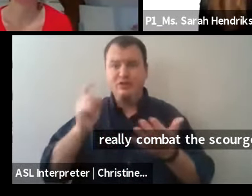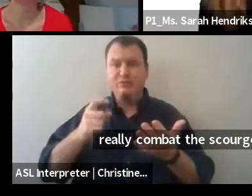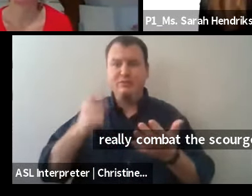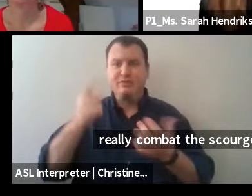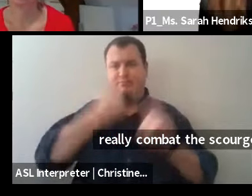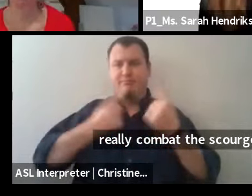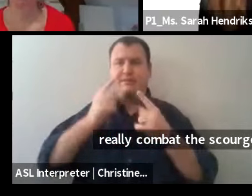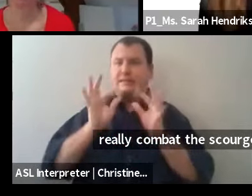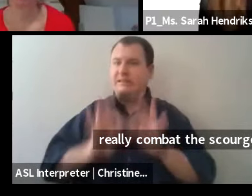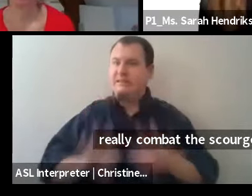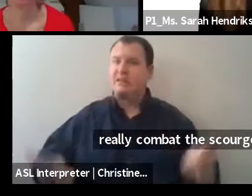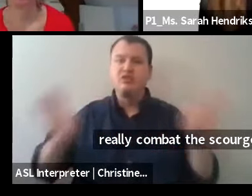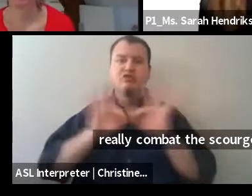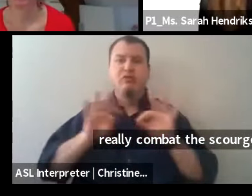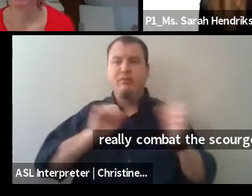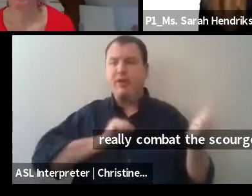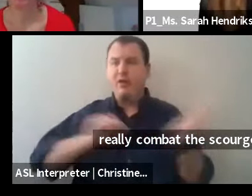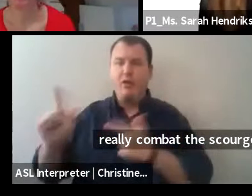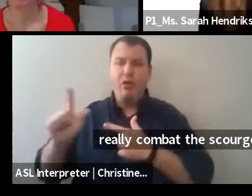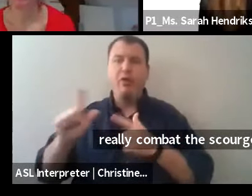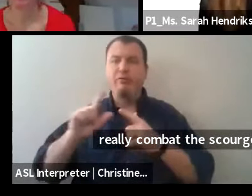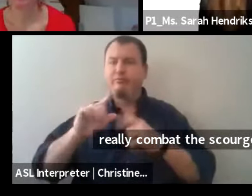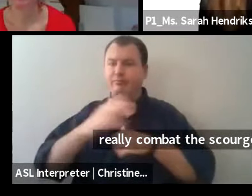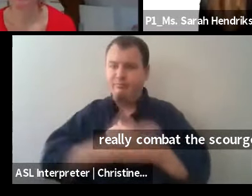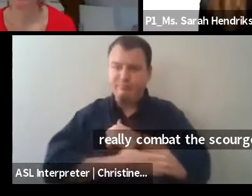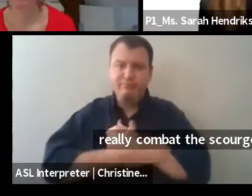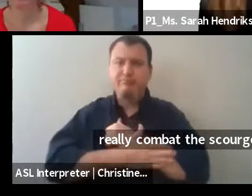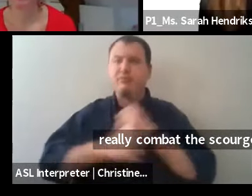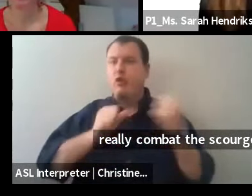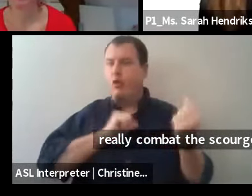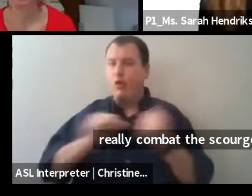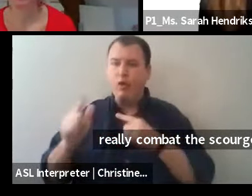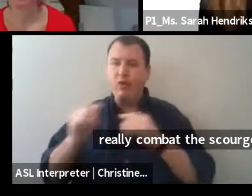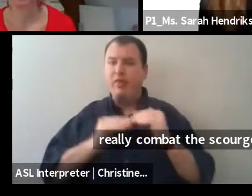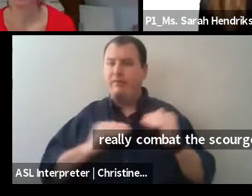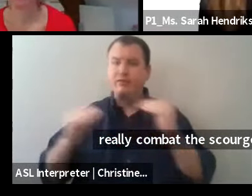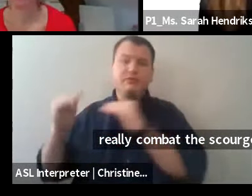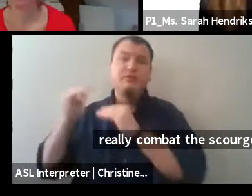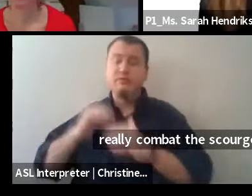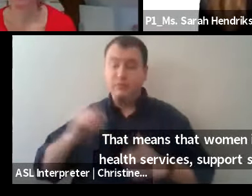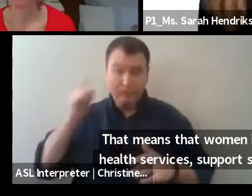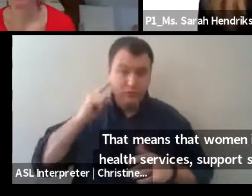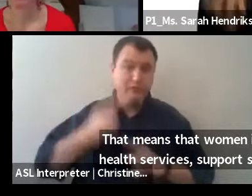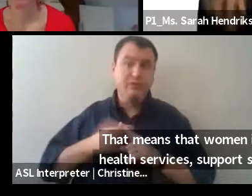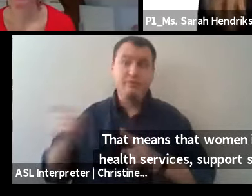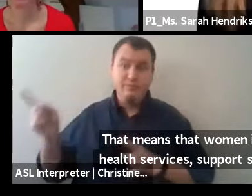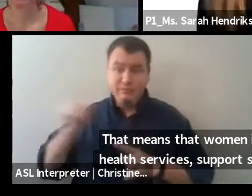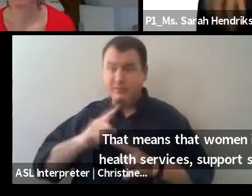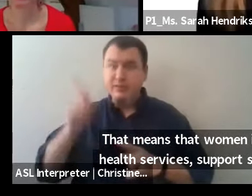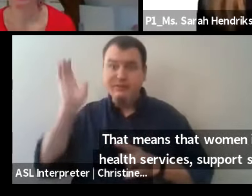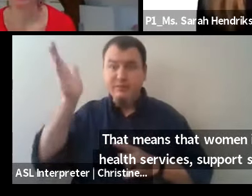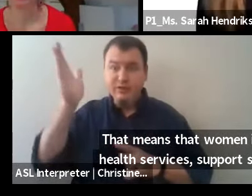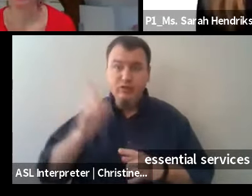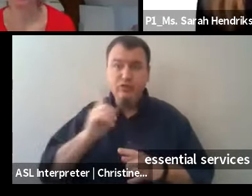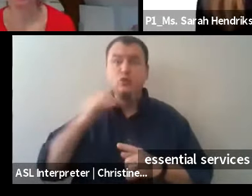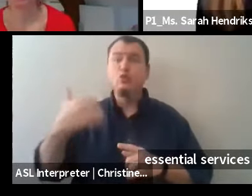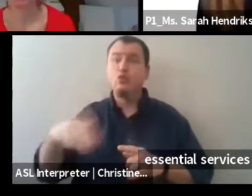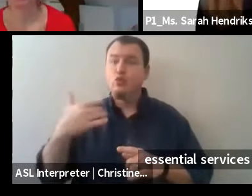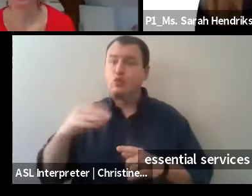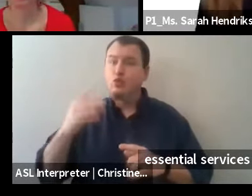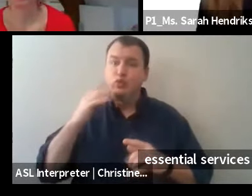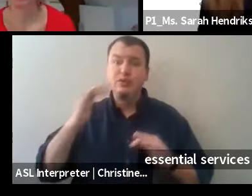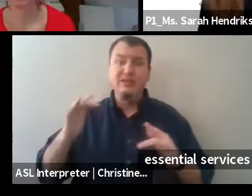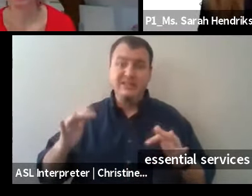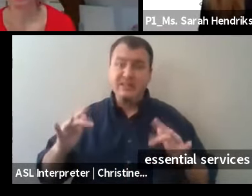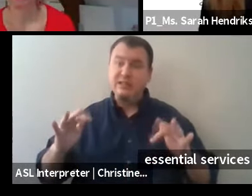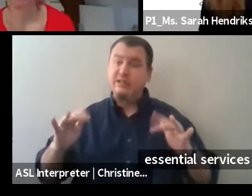essential services by all states at all levels. We've heard from all the speakers the need to massively scale up